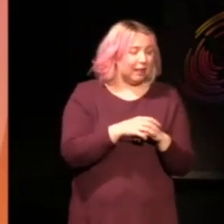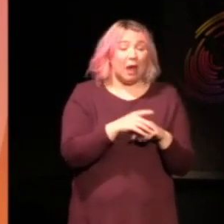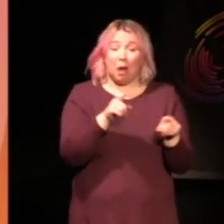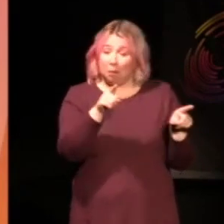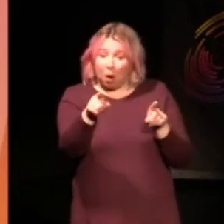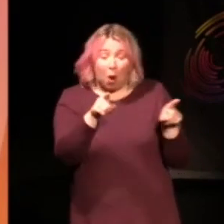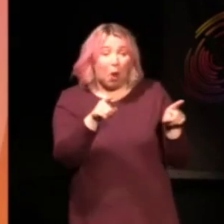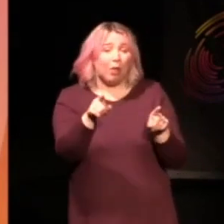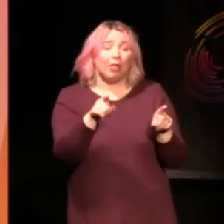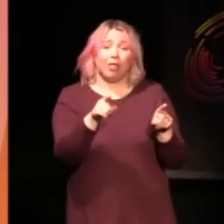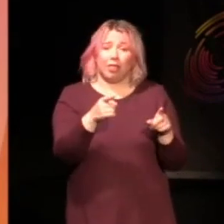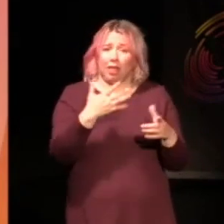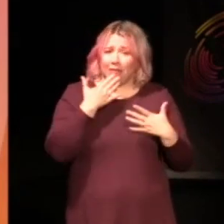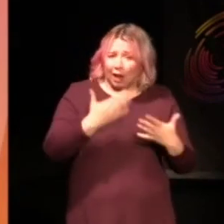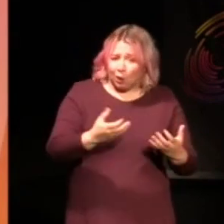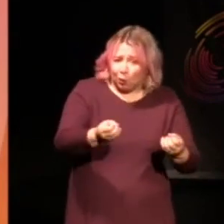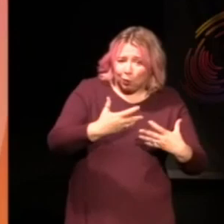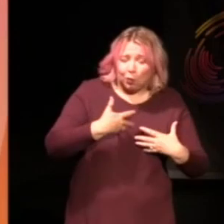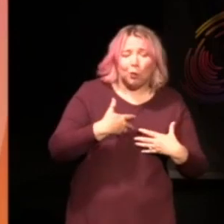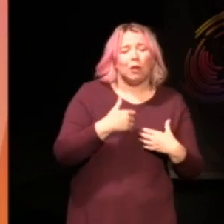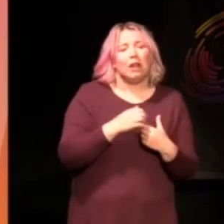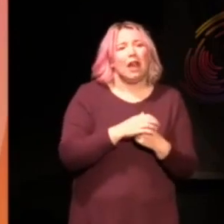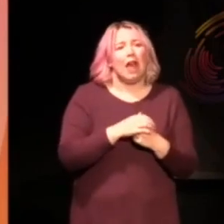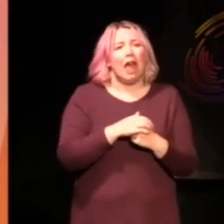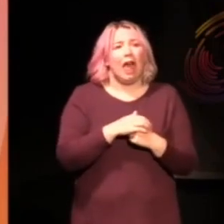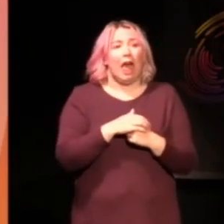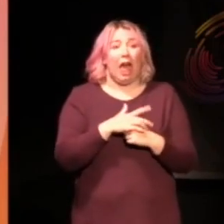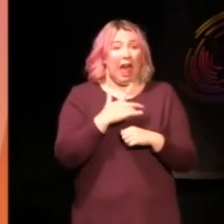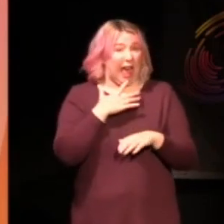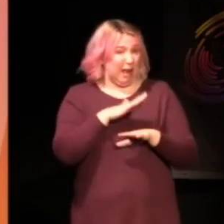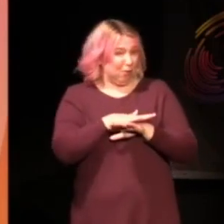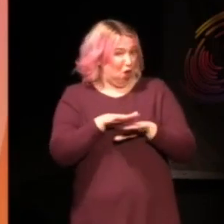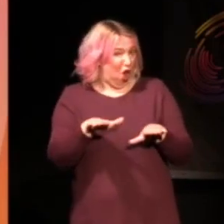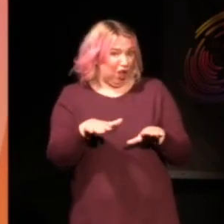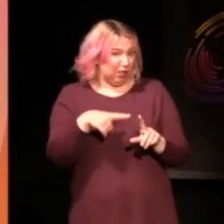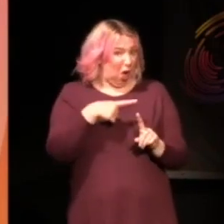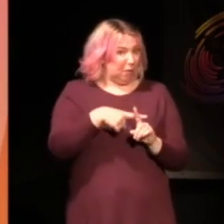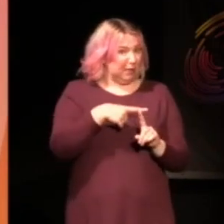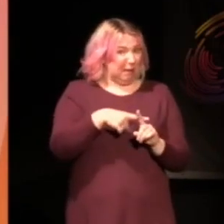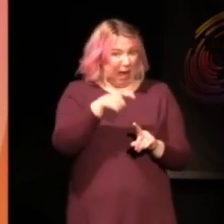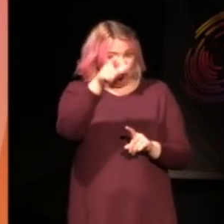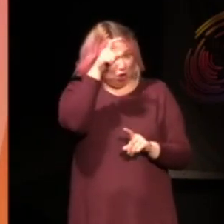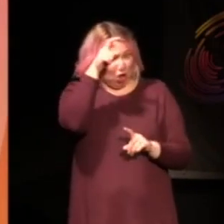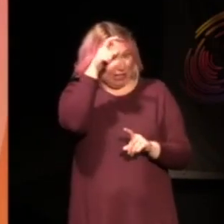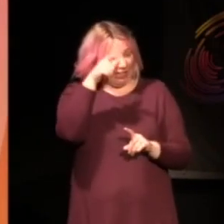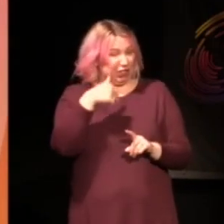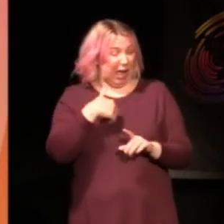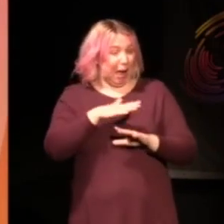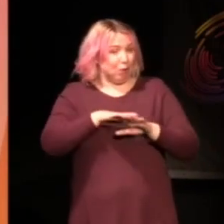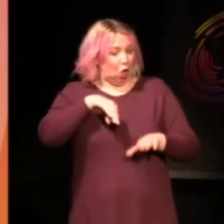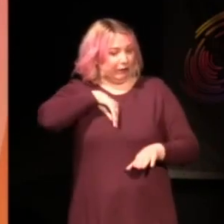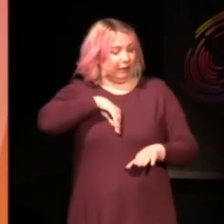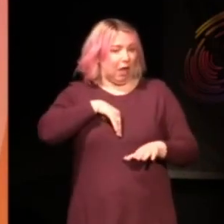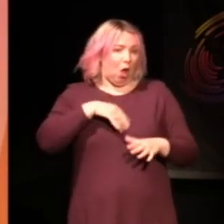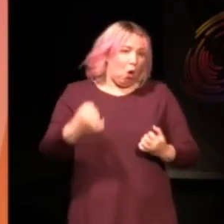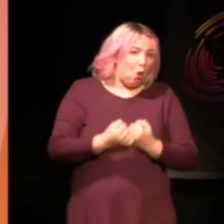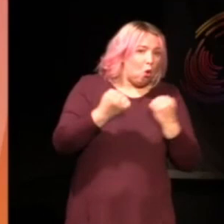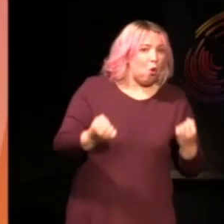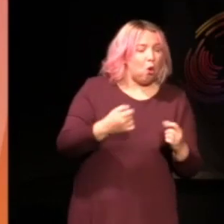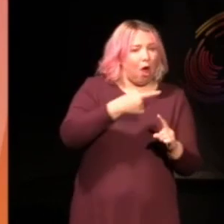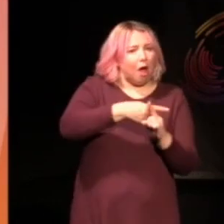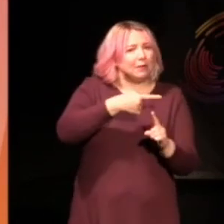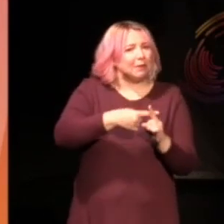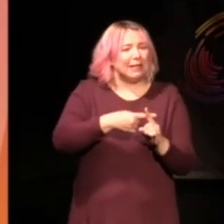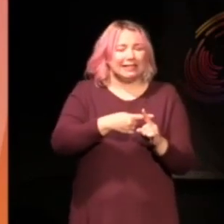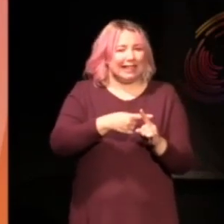criticism and the comment. I'm not a very optimistic person, actually. I'm Turkish. I can't be very optimistic. It's not in